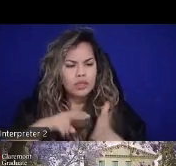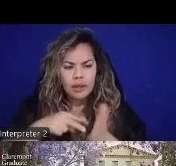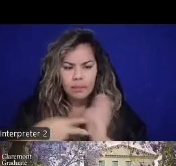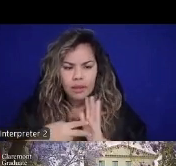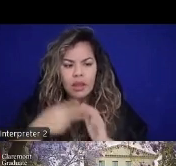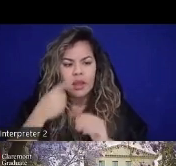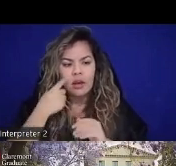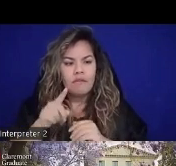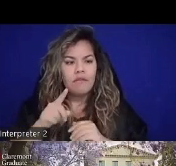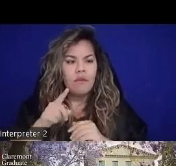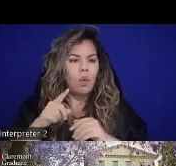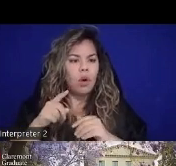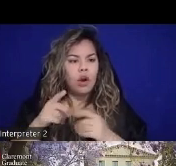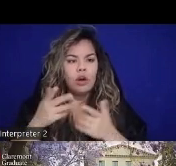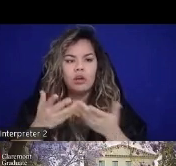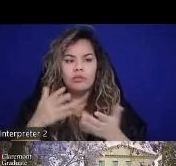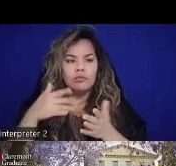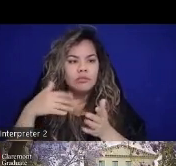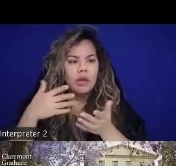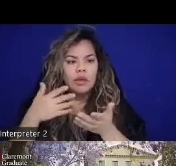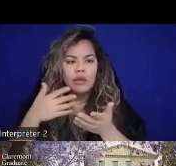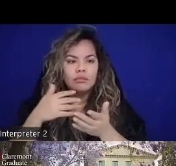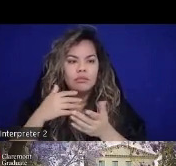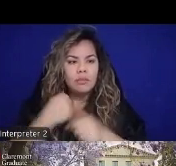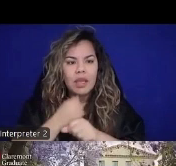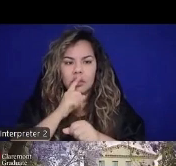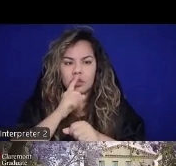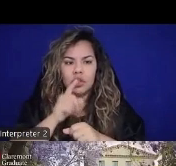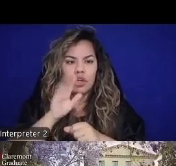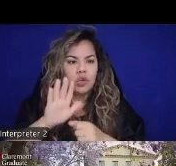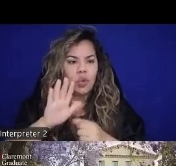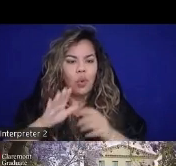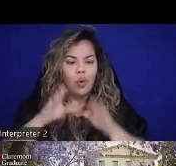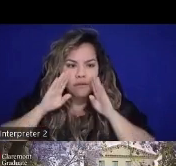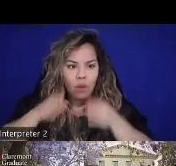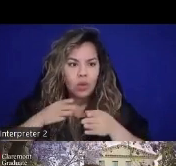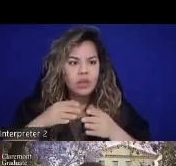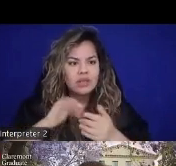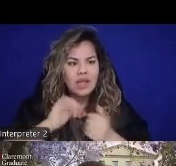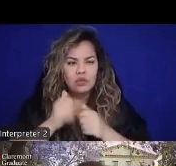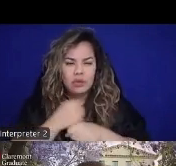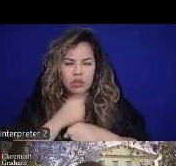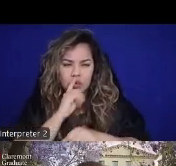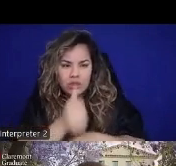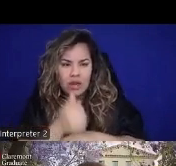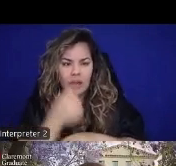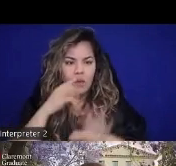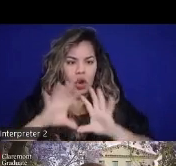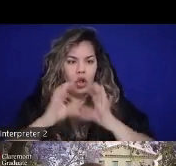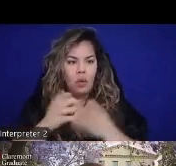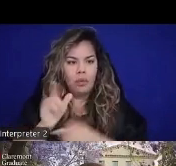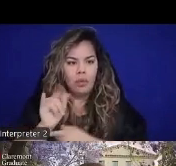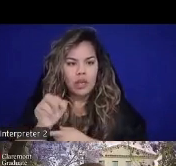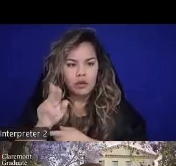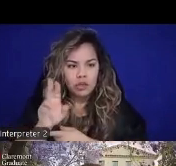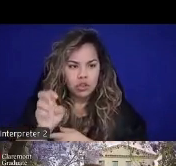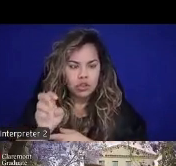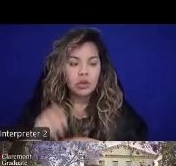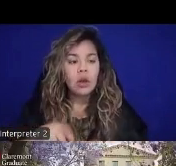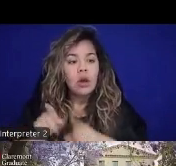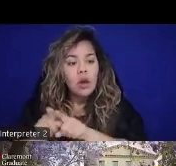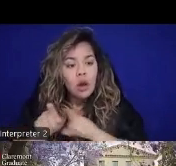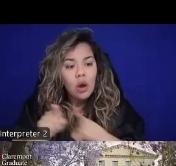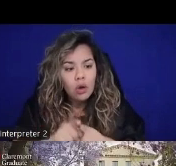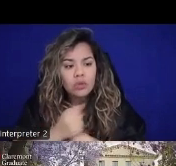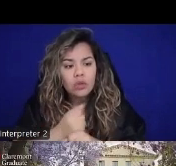study in a global literature. Also, be sure to describe the study context sufficiently to illuminate the need for and